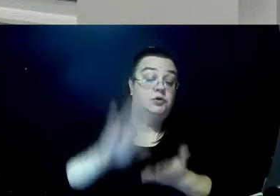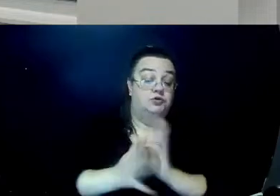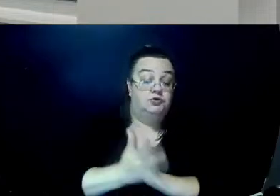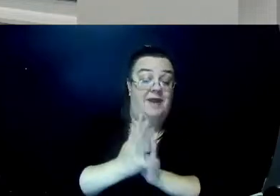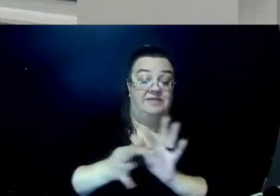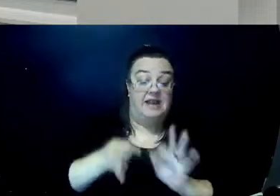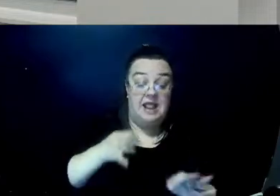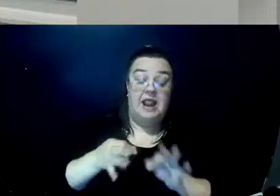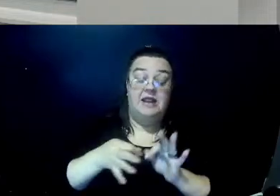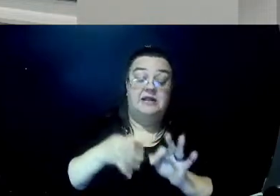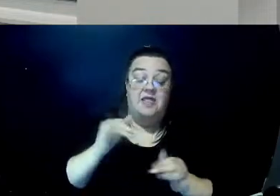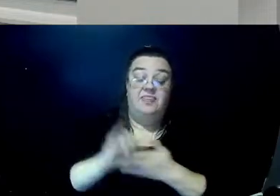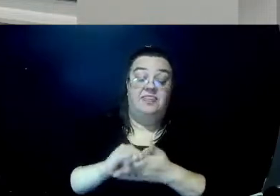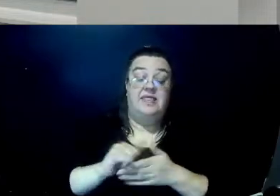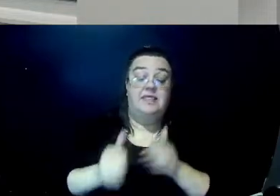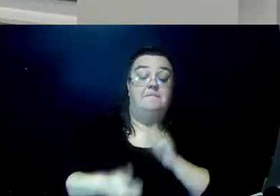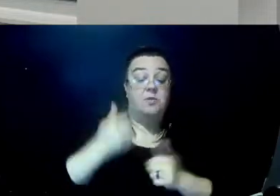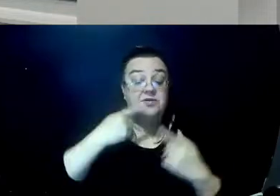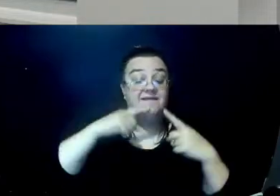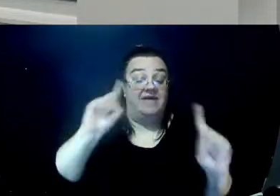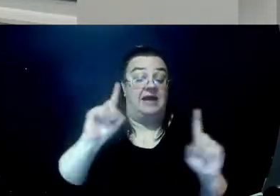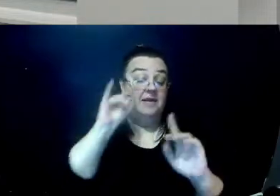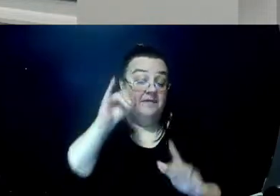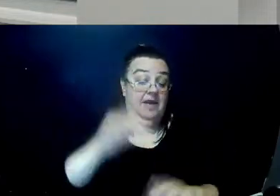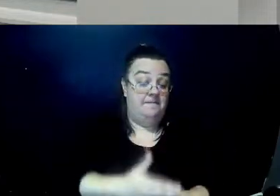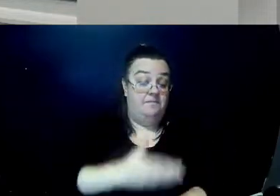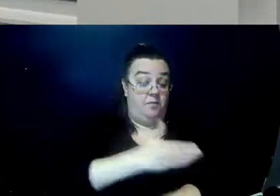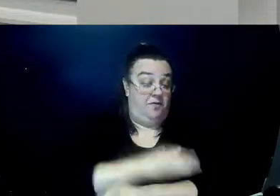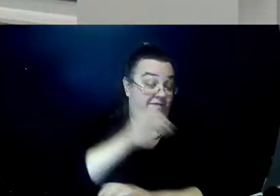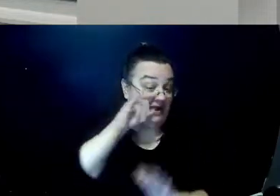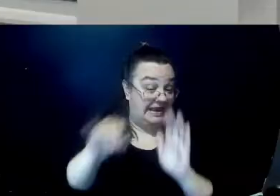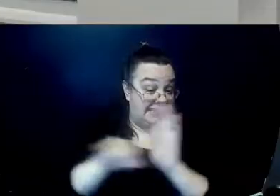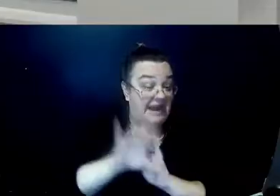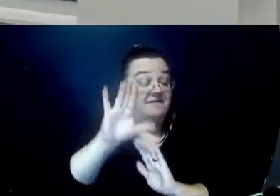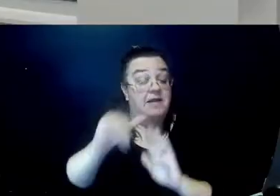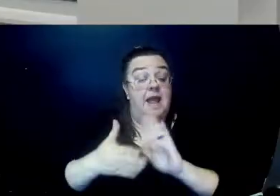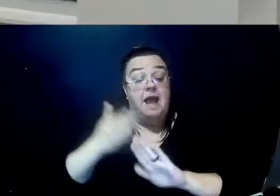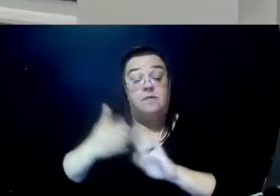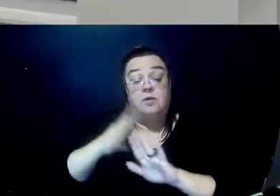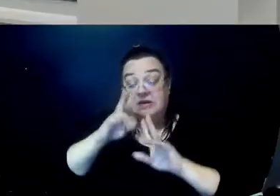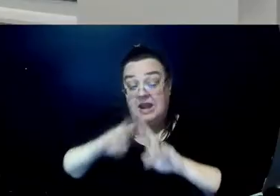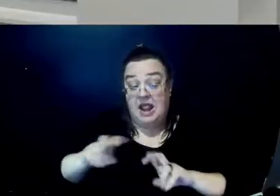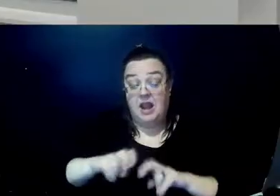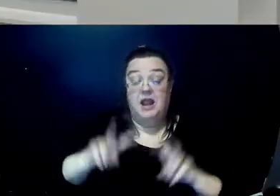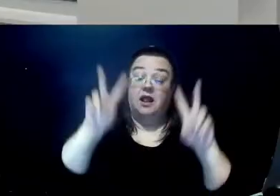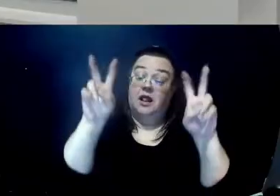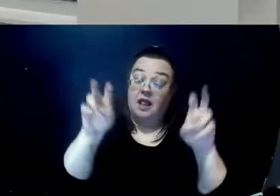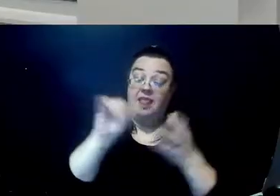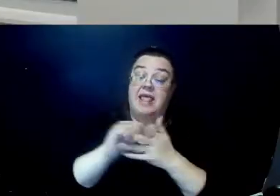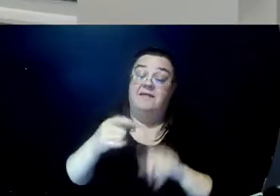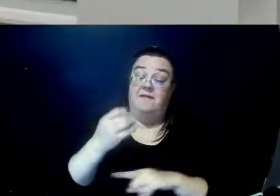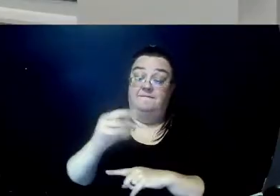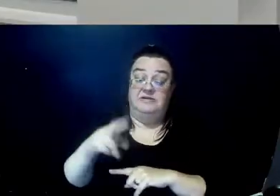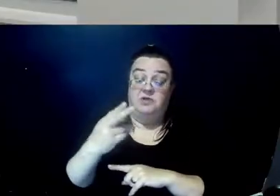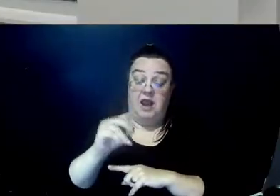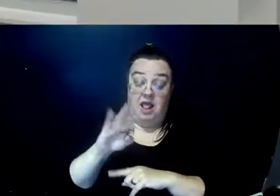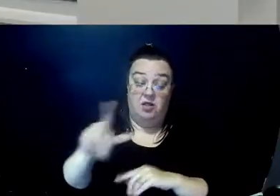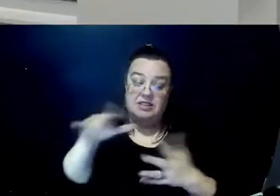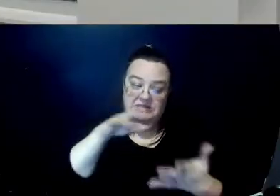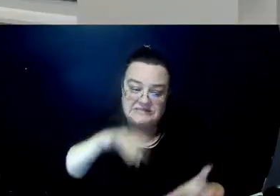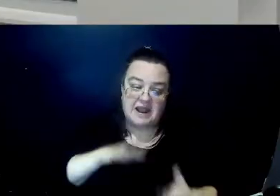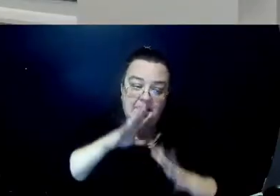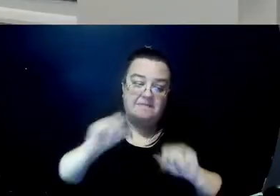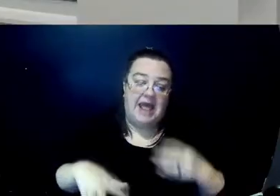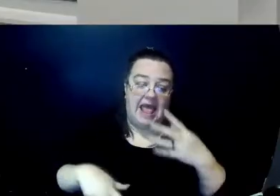unquote. That's from Mr. Haller. They're studying the possibility of adding a southbound through lane on Columbia Park Road at the metro entrance. This